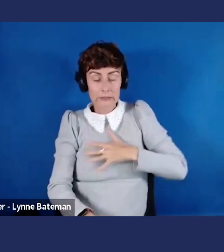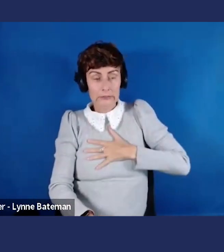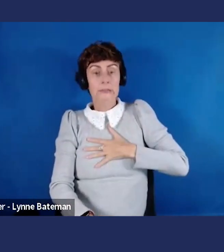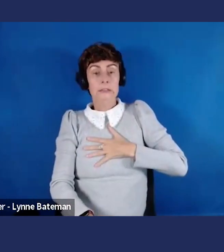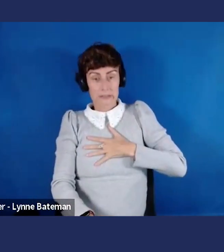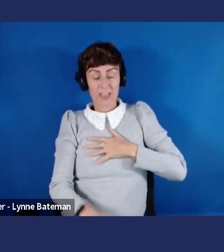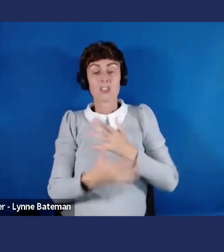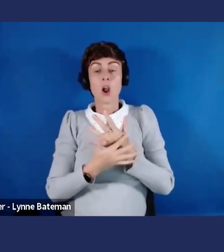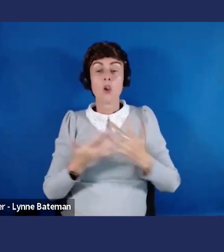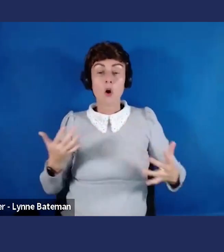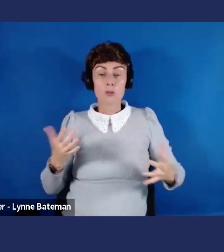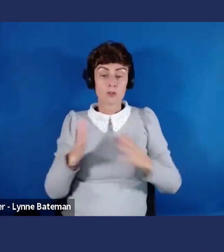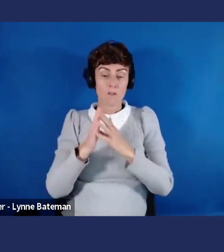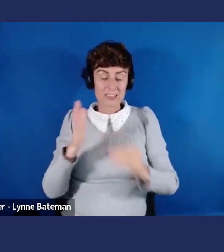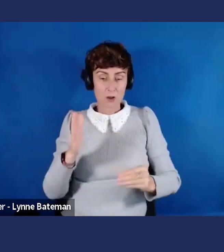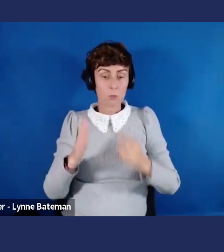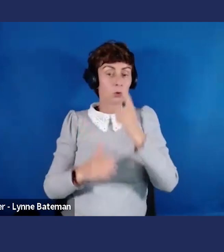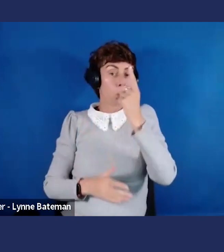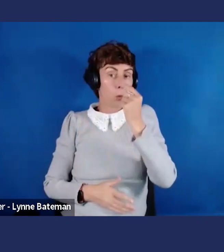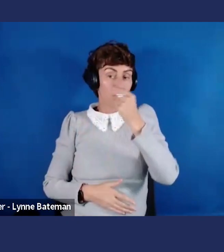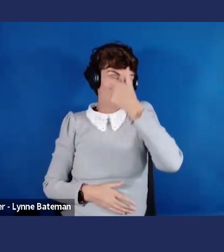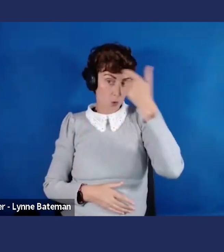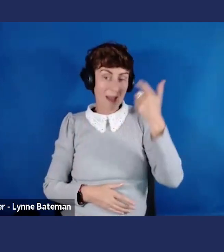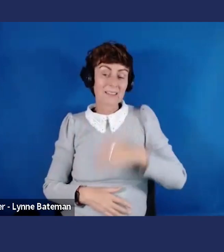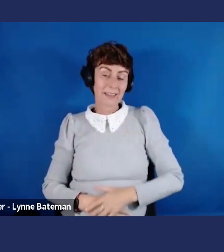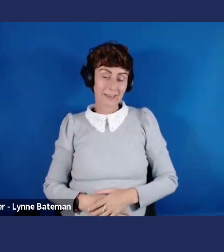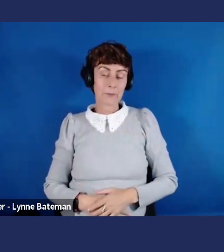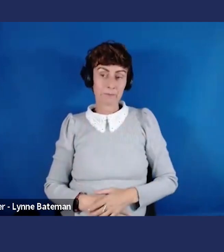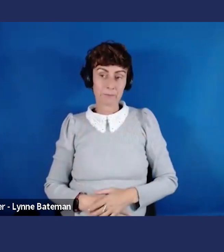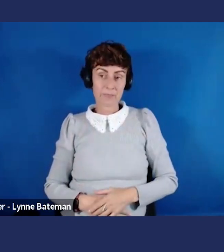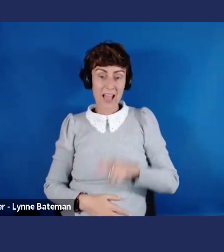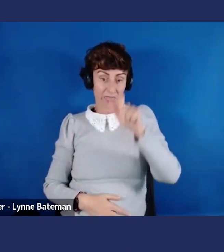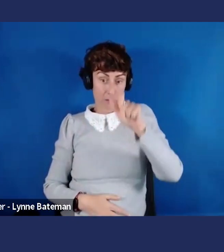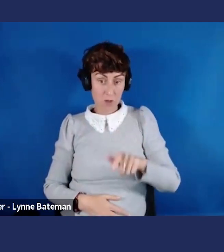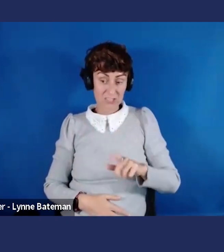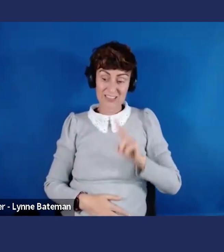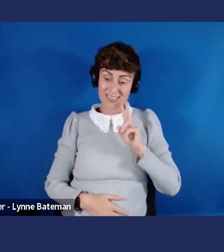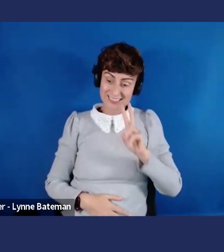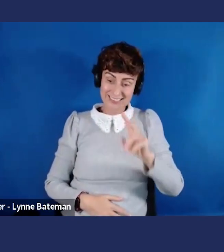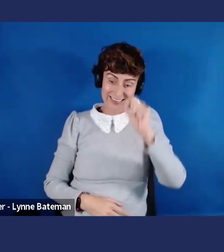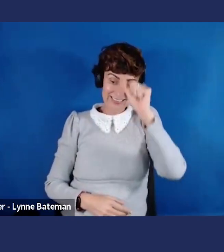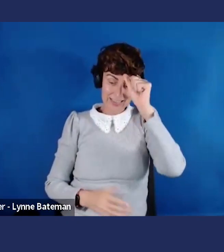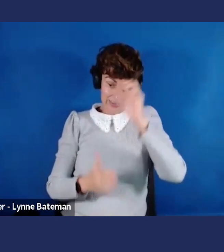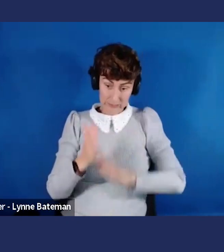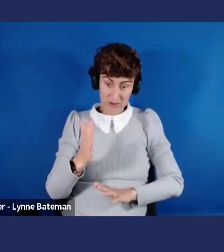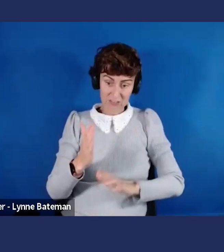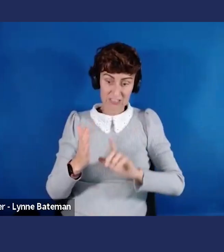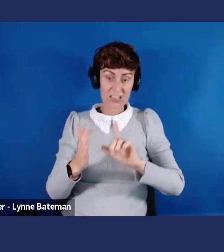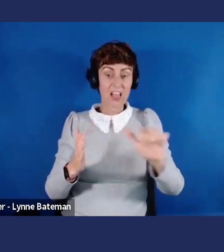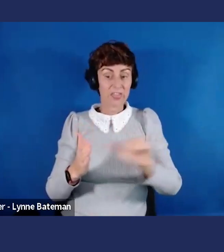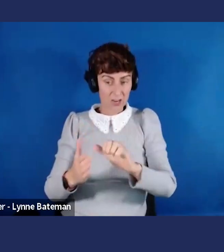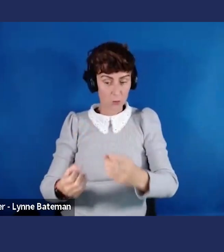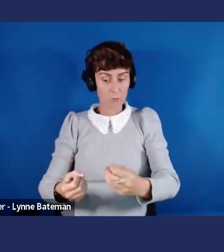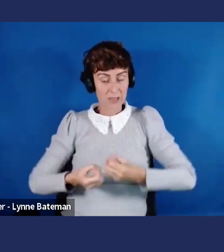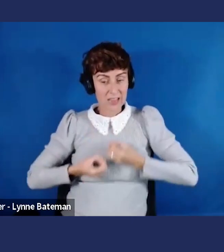different instances that would be traumatic, and it is the person that experiences it that should be telling us whether it is or not. Let's ask them,